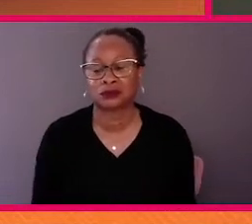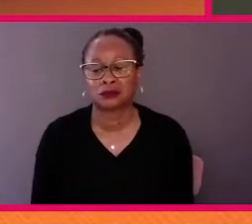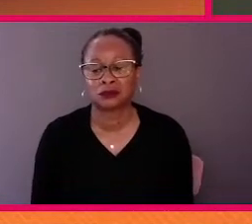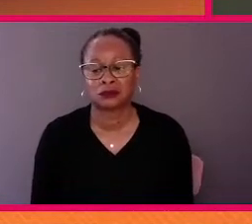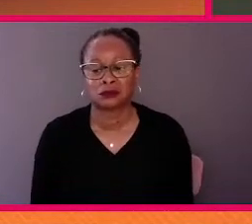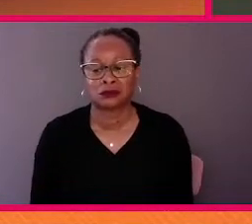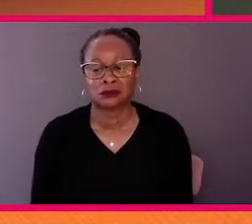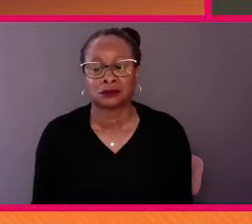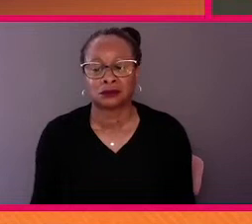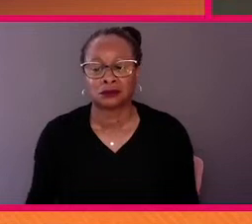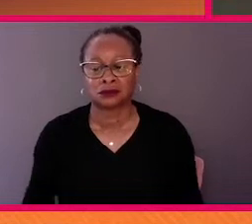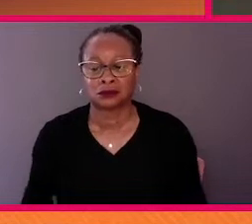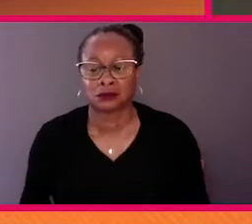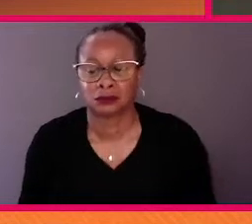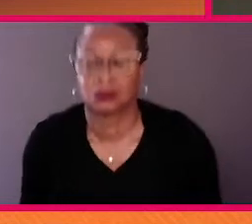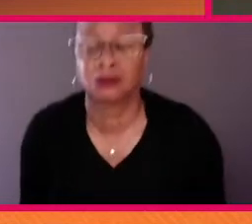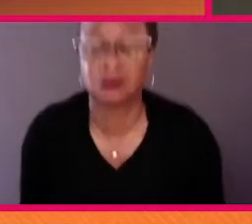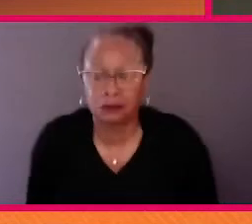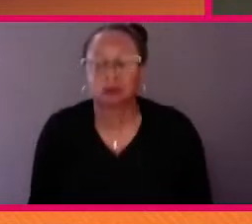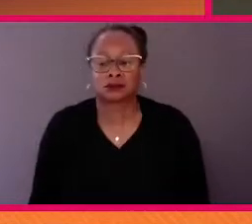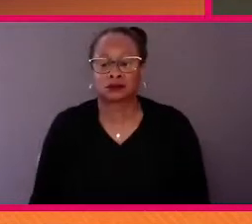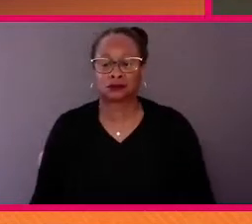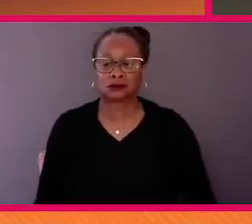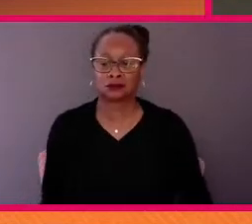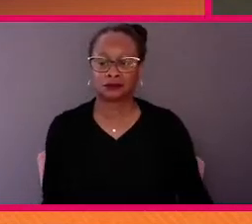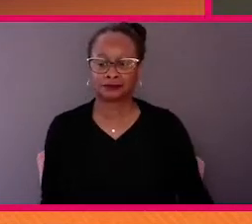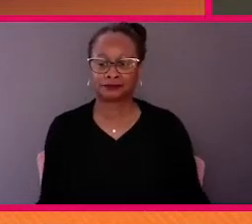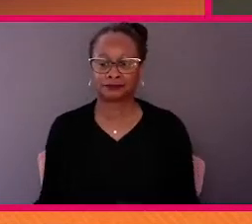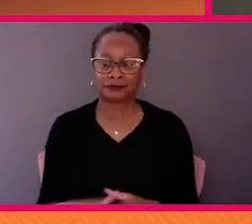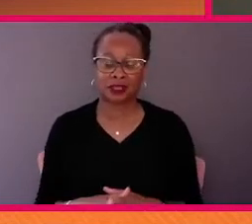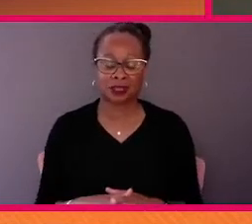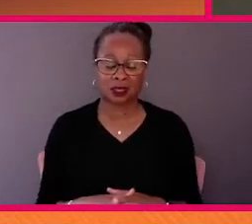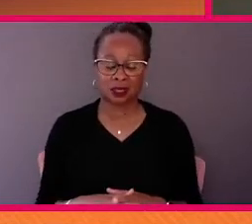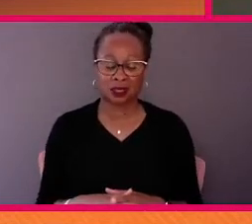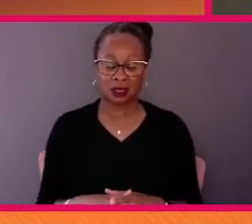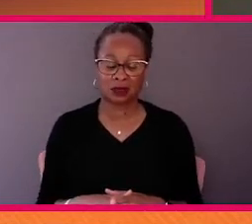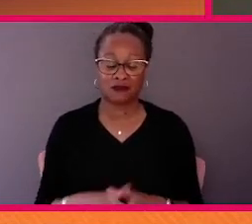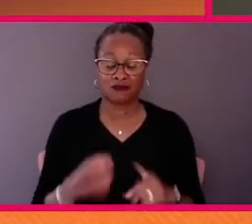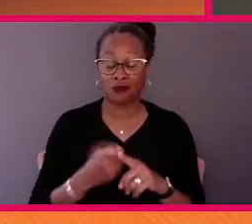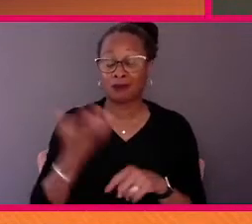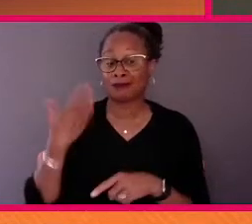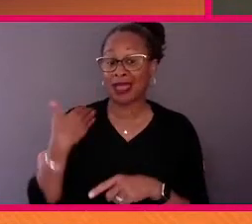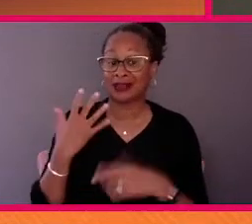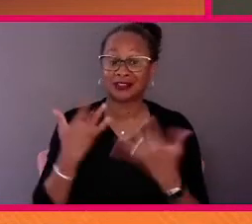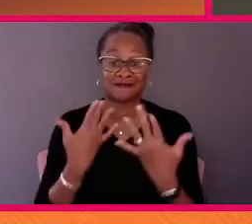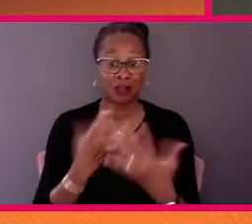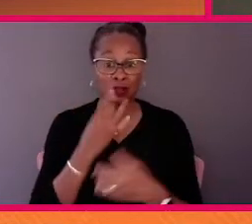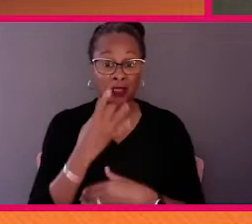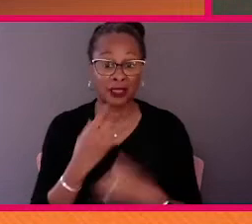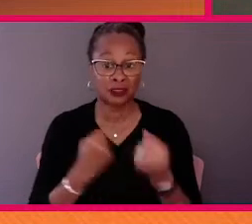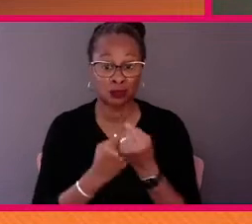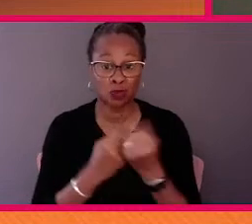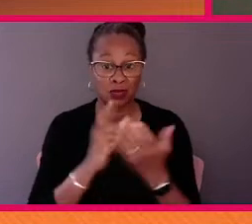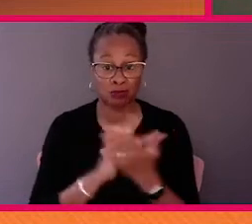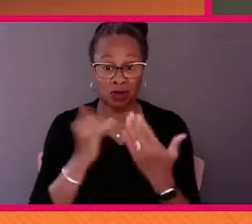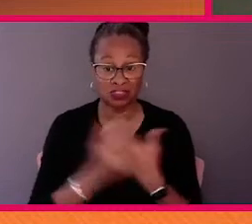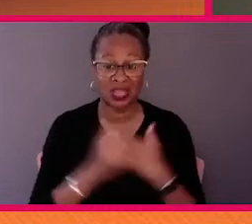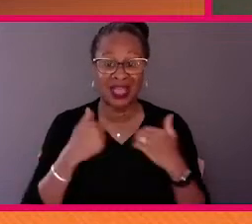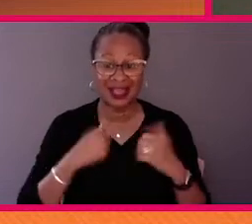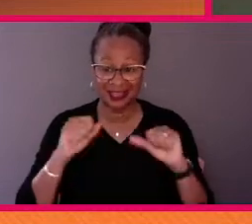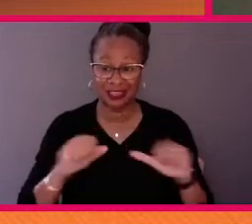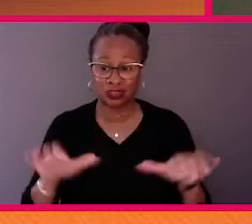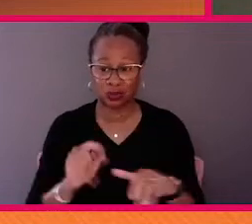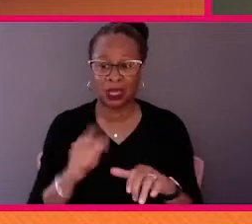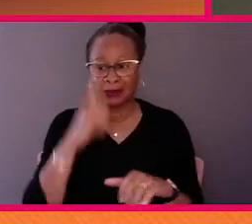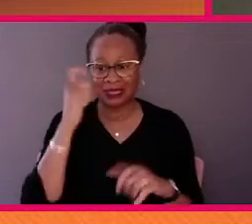for my own project or for the past Firelight supported project, I could do it because they specifically wanted